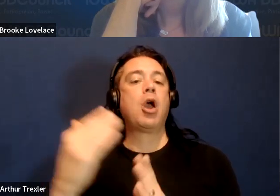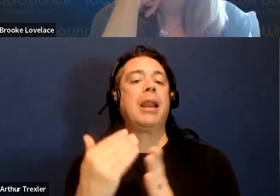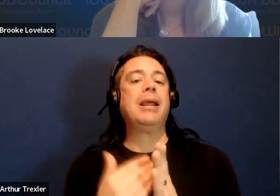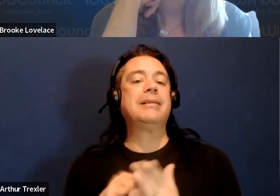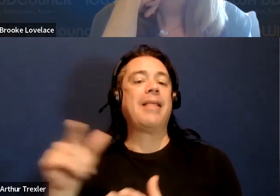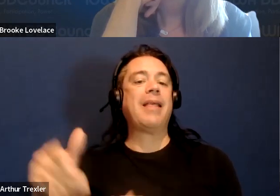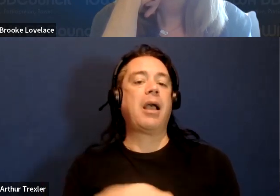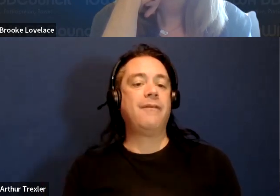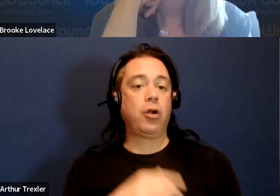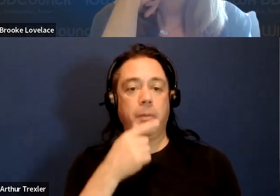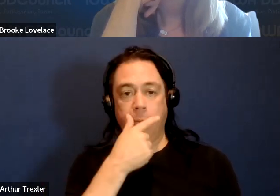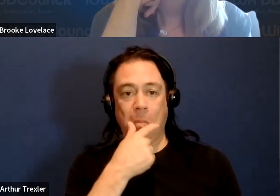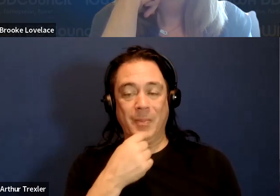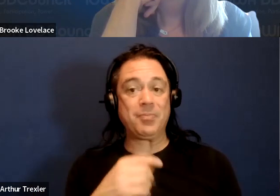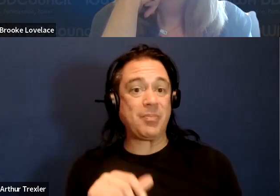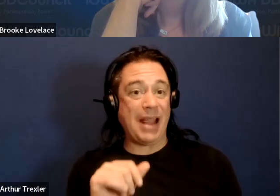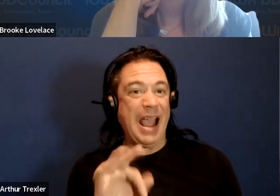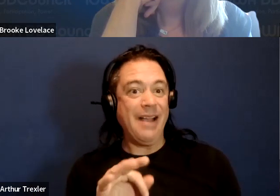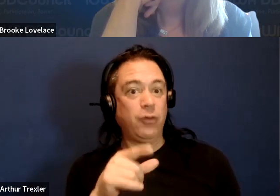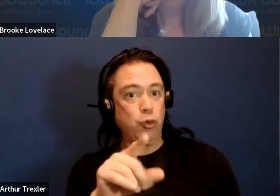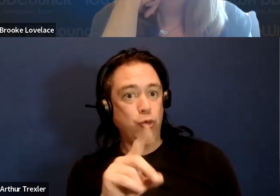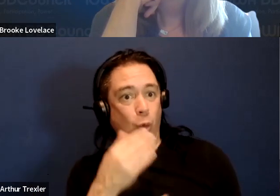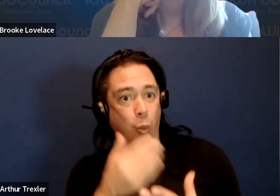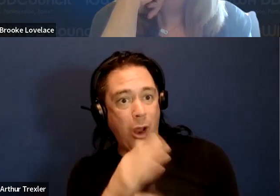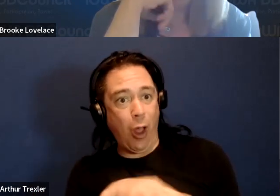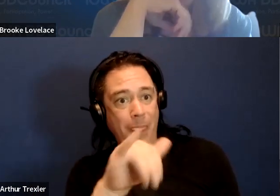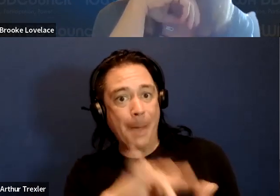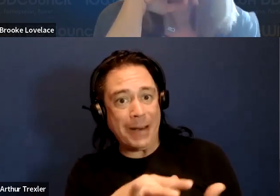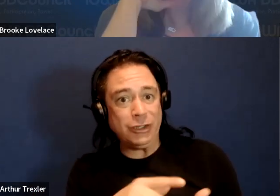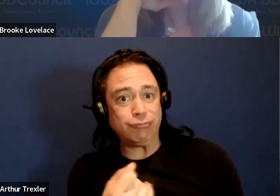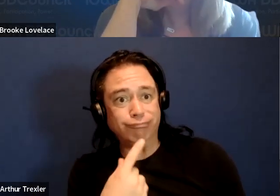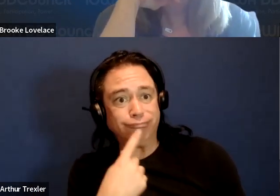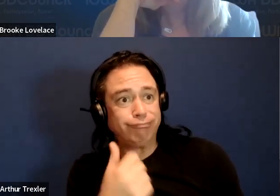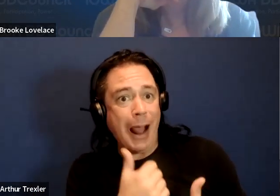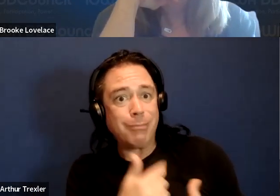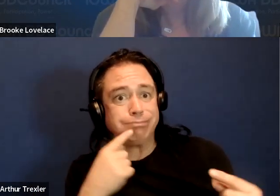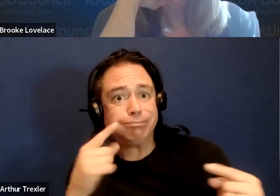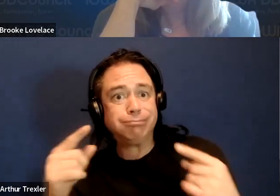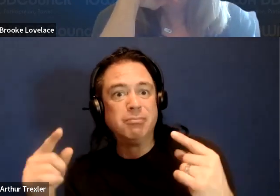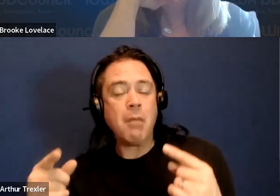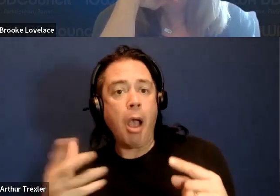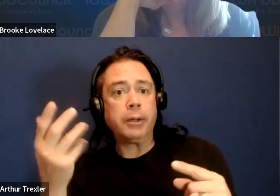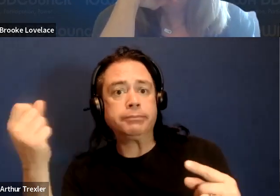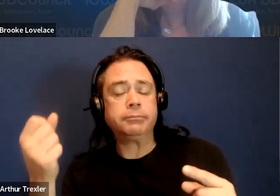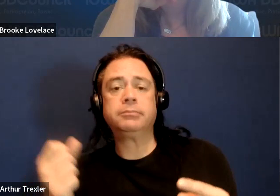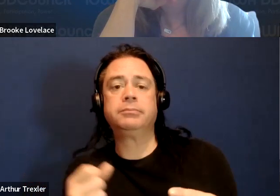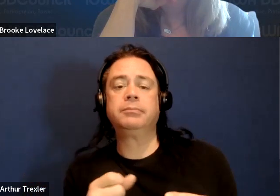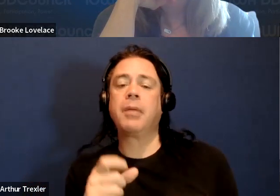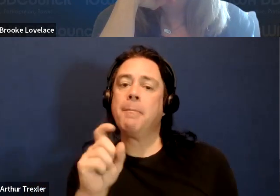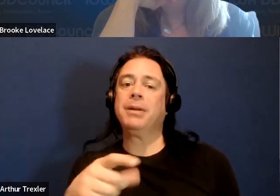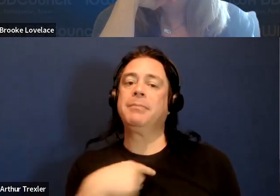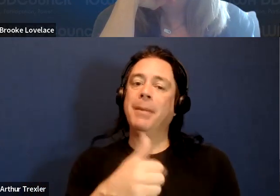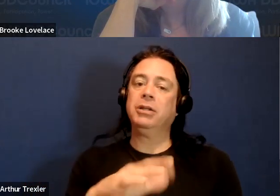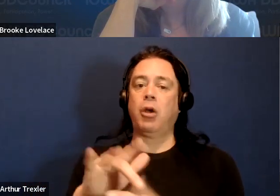that they cover if you're doing well on that bill. There has to really be a medical reason to switch you. So that